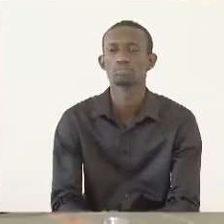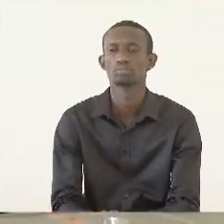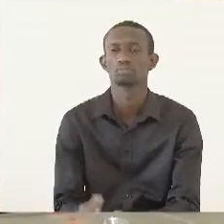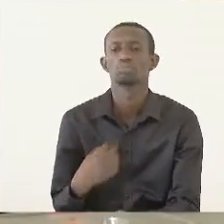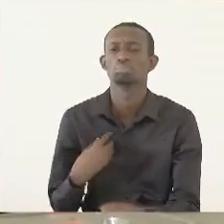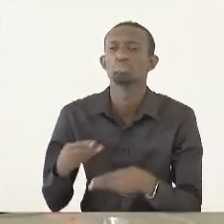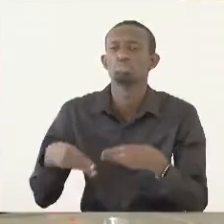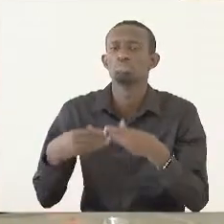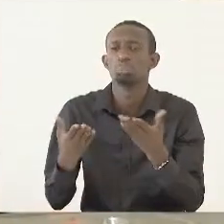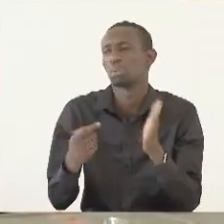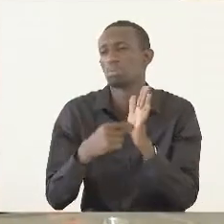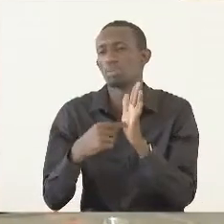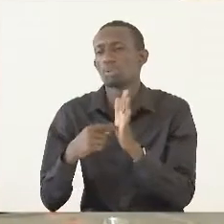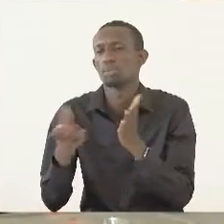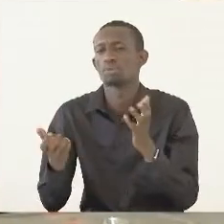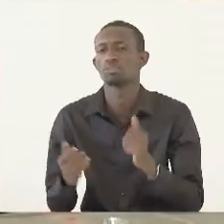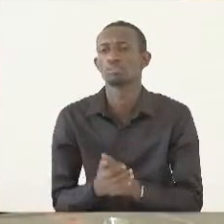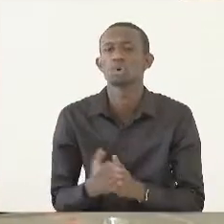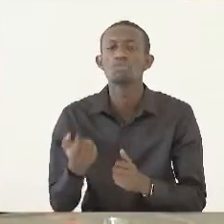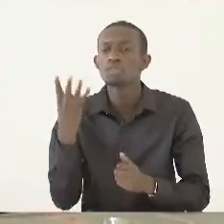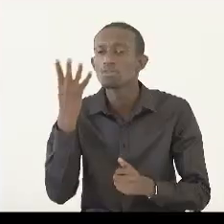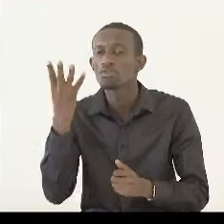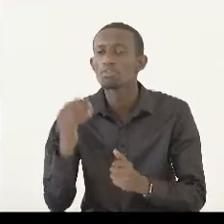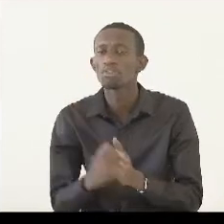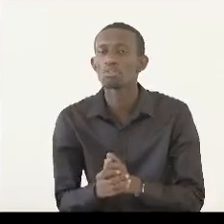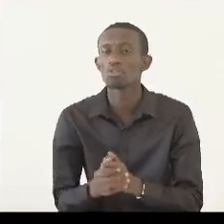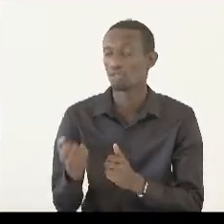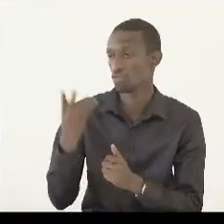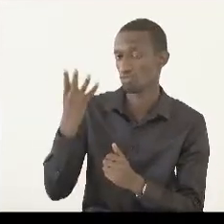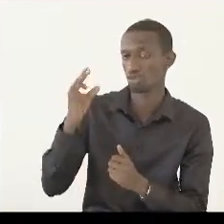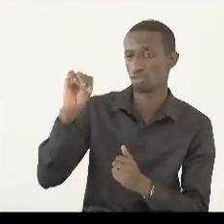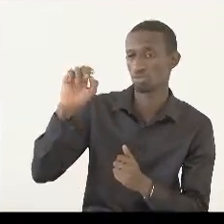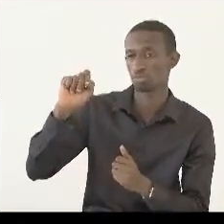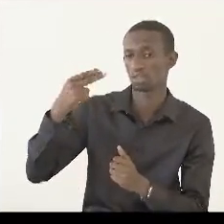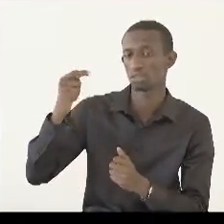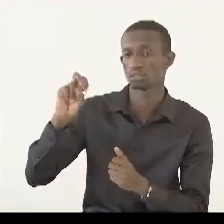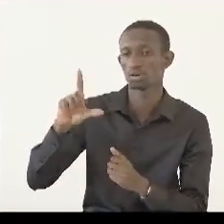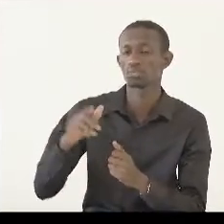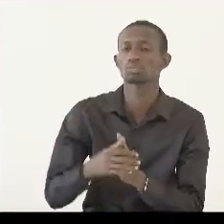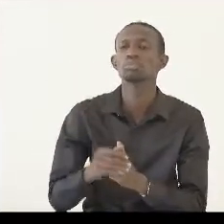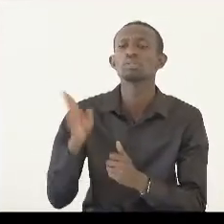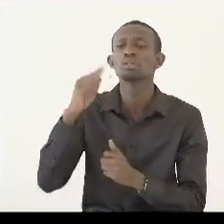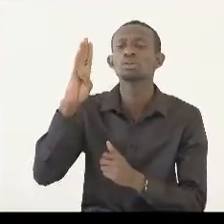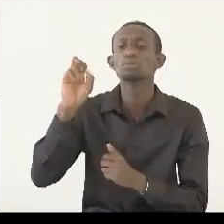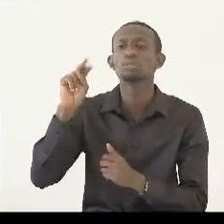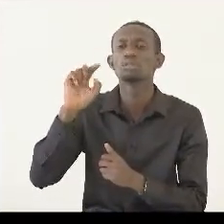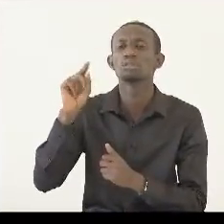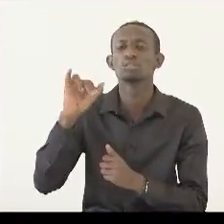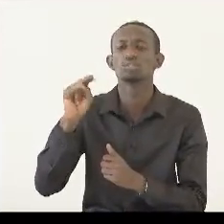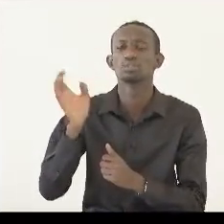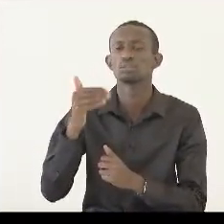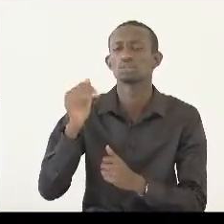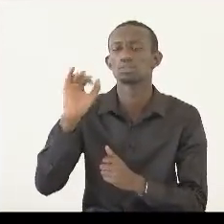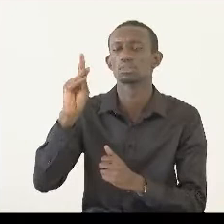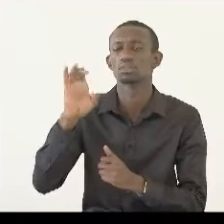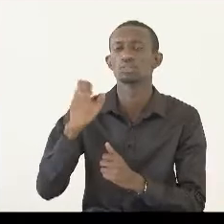given some of the example. You have this is 4-methyl benzene carboxylic acid or